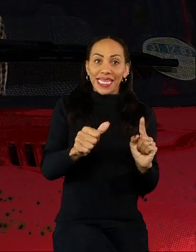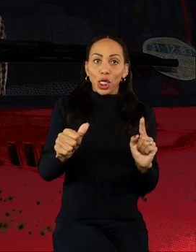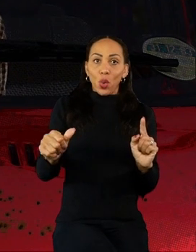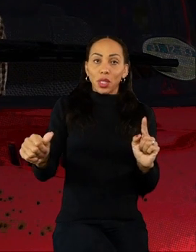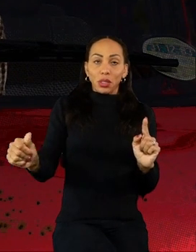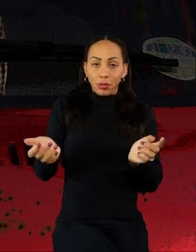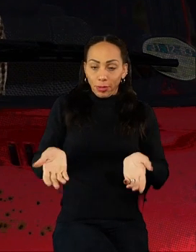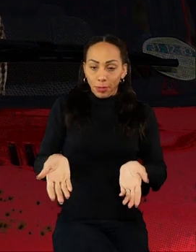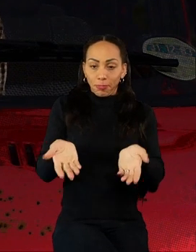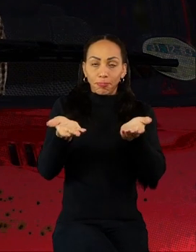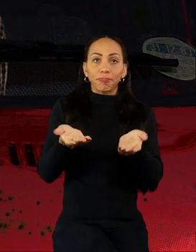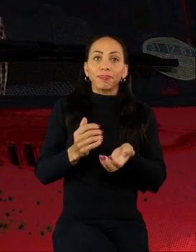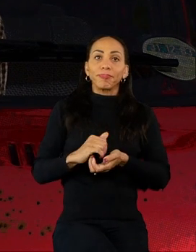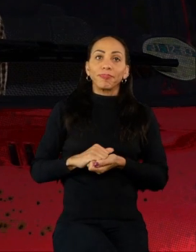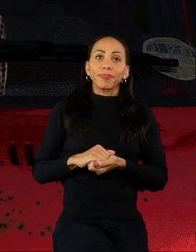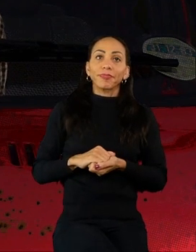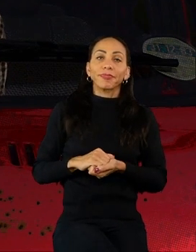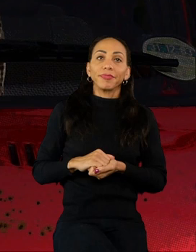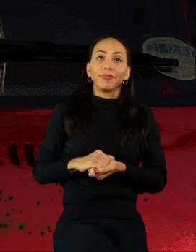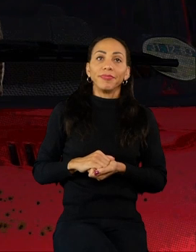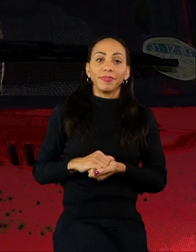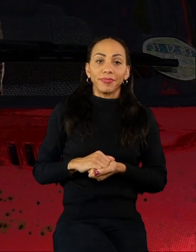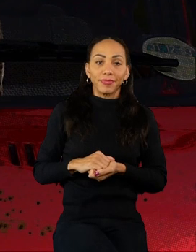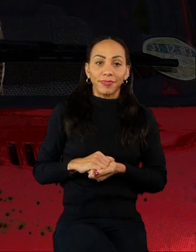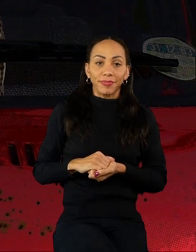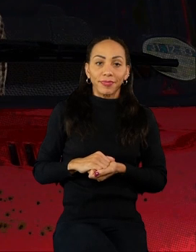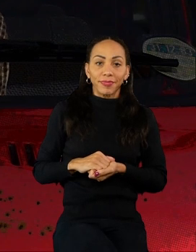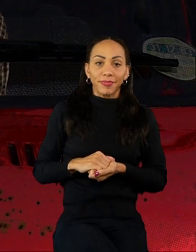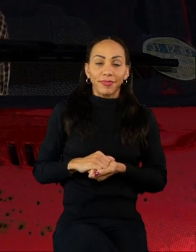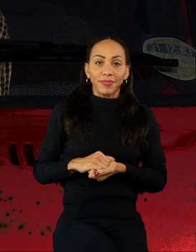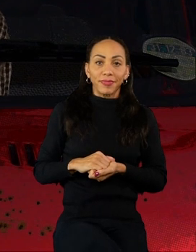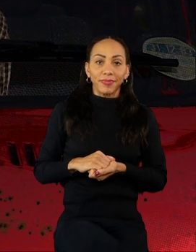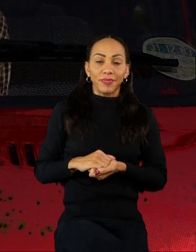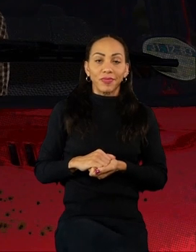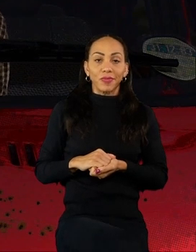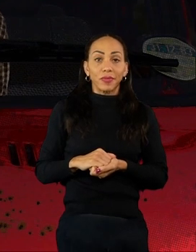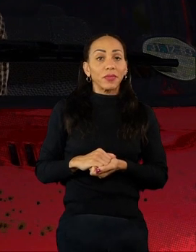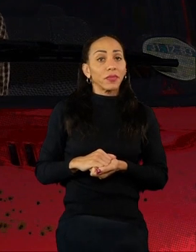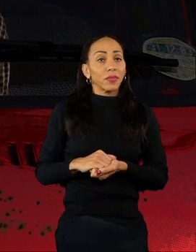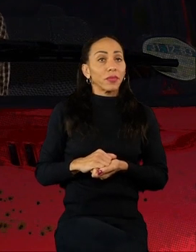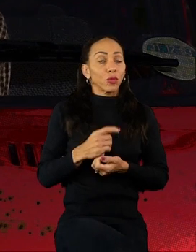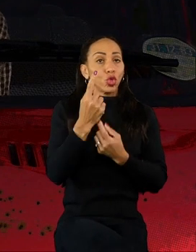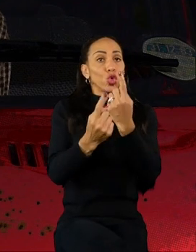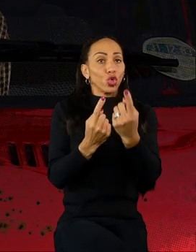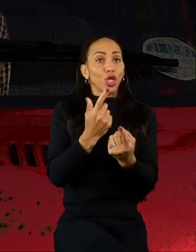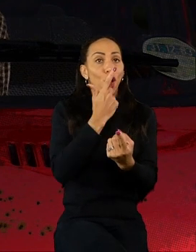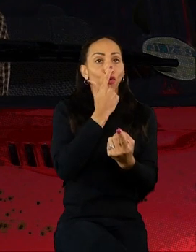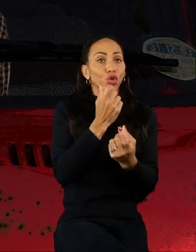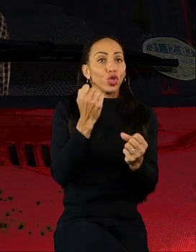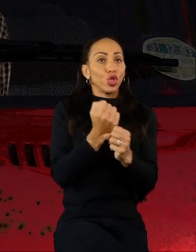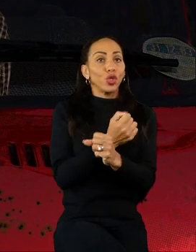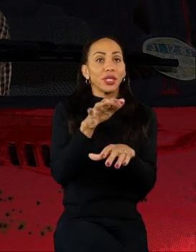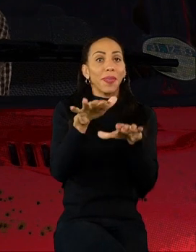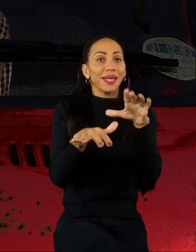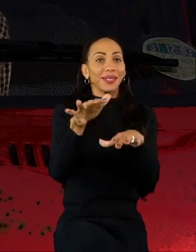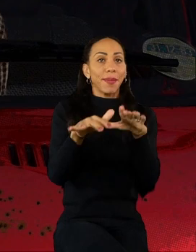automatically. The whole sequence is all on one script, all timed to run. Now you could do